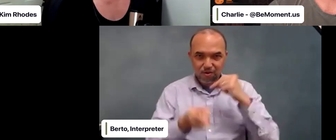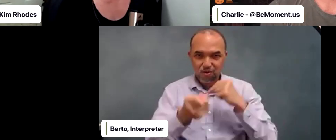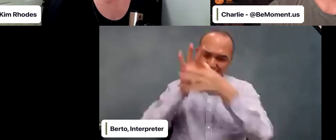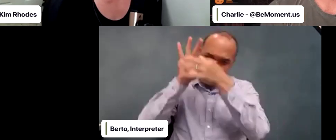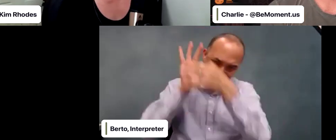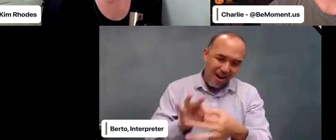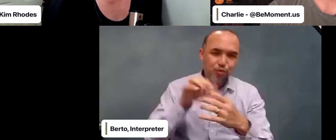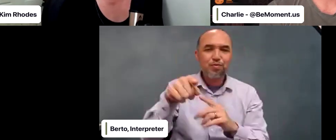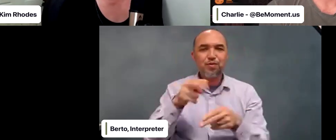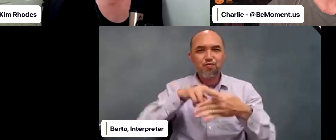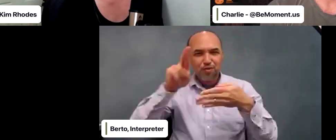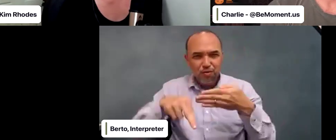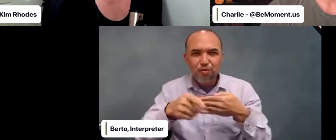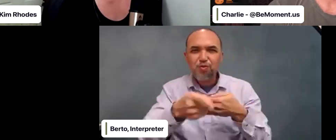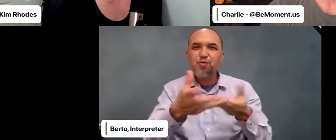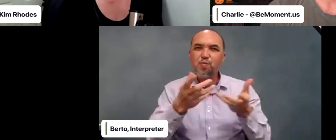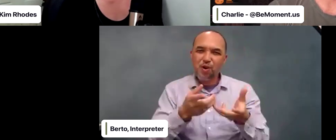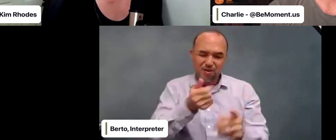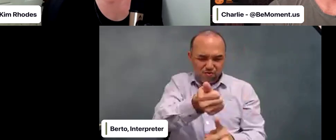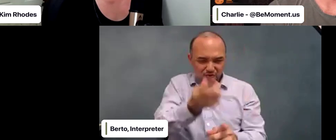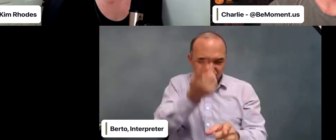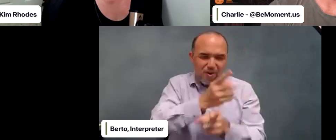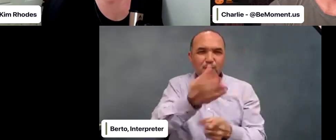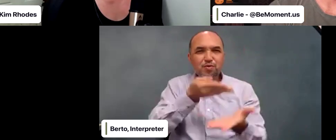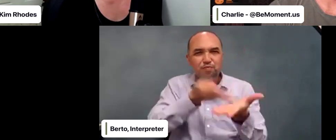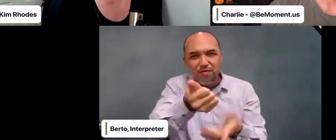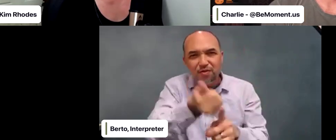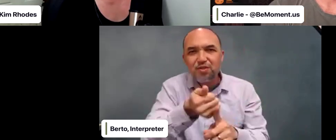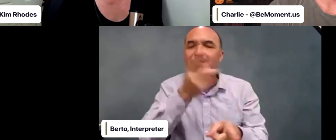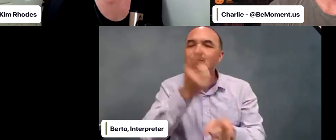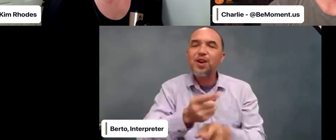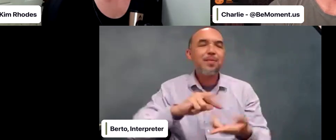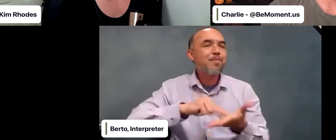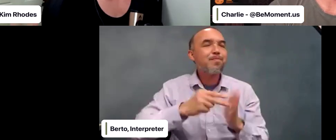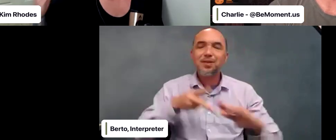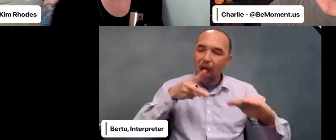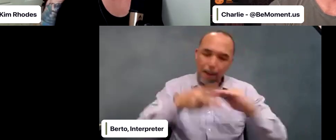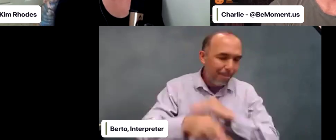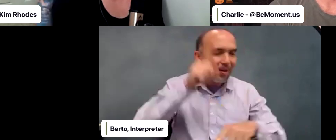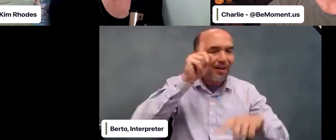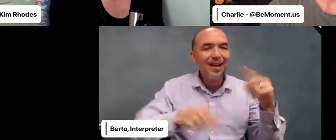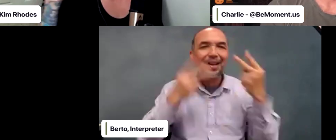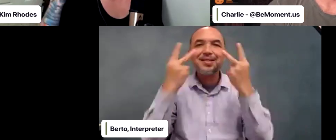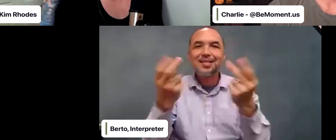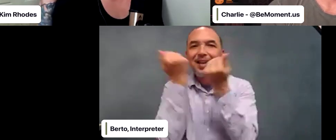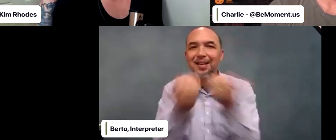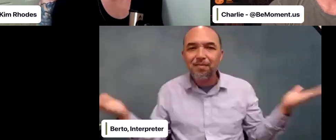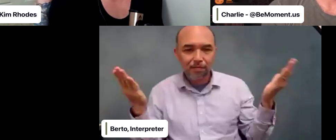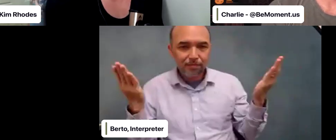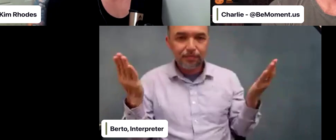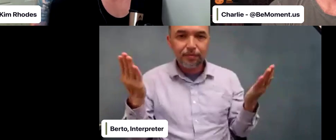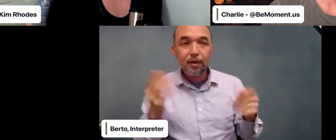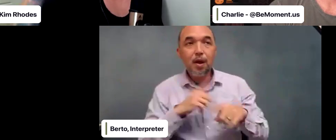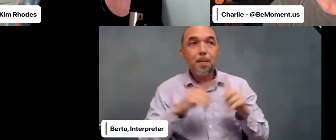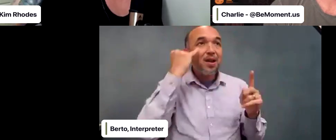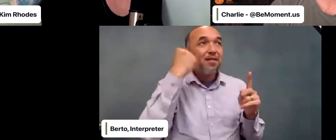outcome. You're too attached to being right. So it's not going to happen for you. It's when I'm in that state where I have no attachment